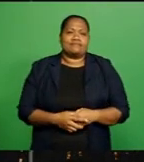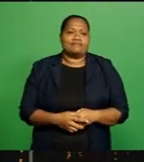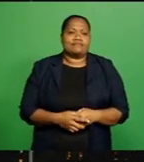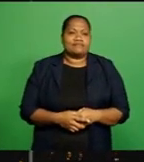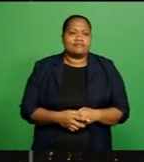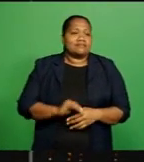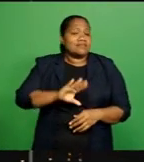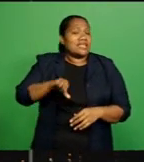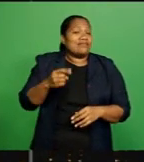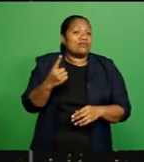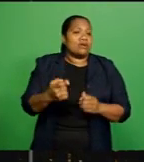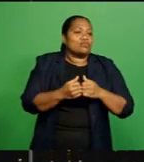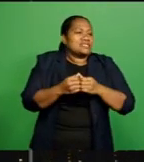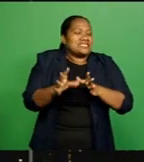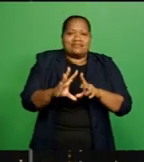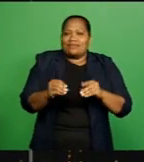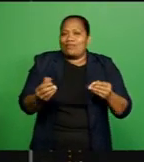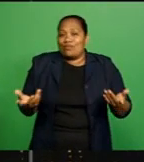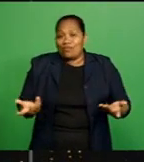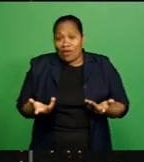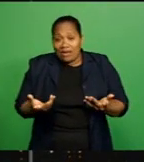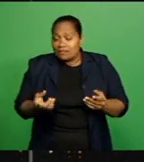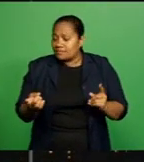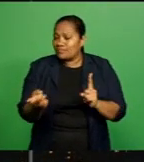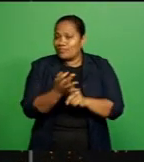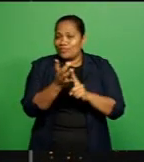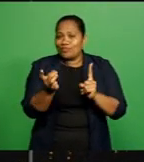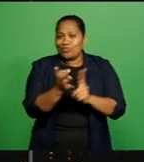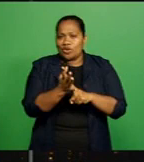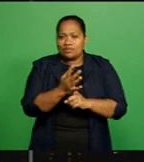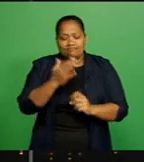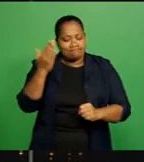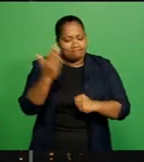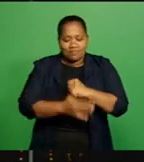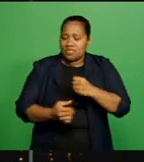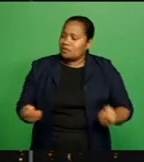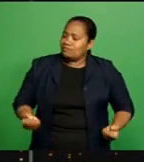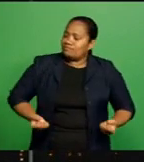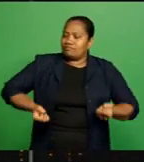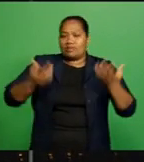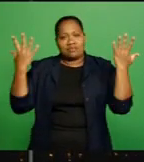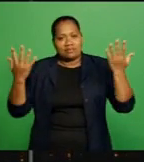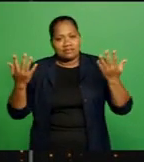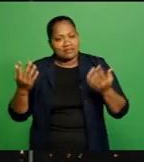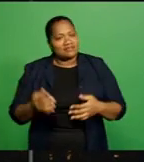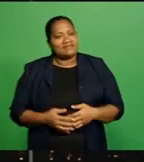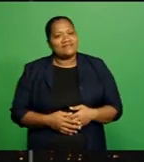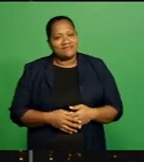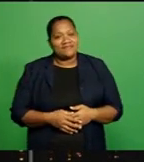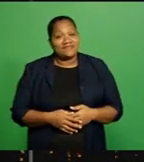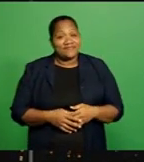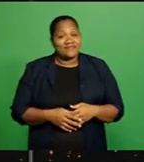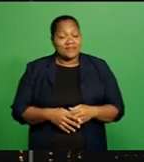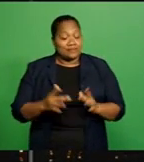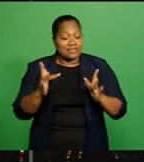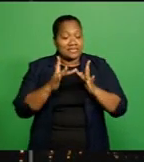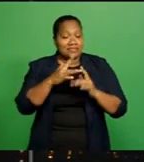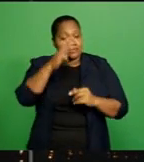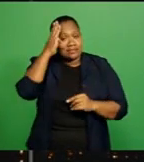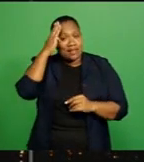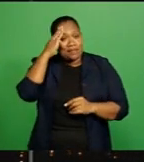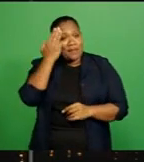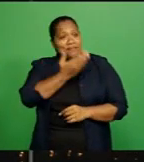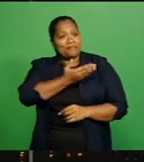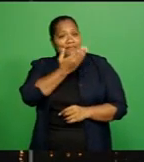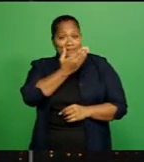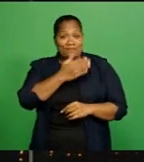Everyone has to start somewhere, and it's important to never give up. This rings true for single mom Loretta Walters, who has